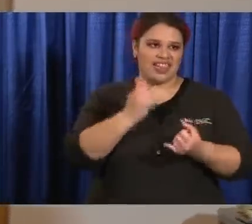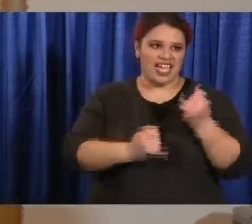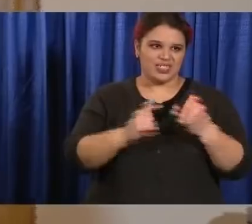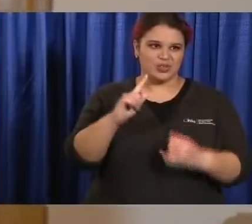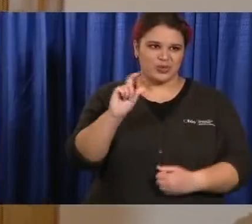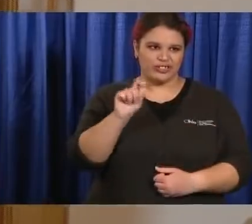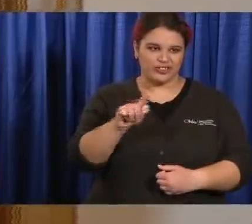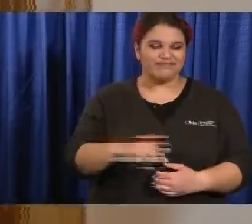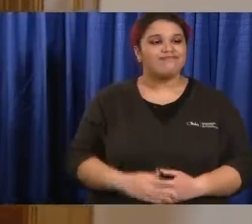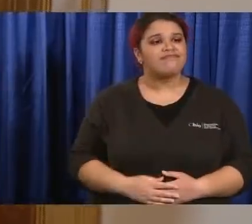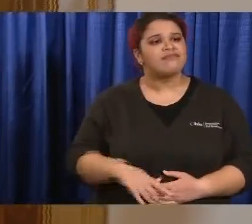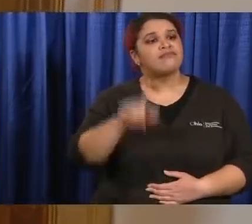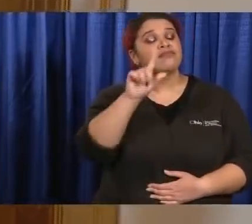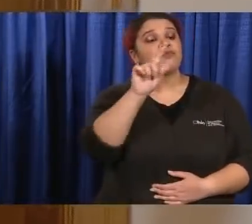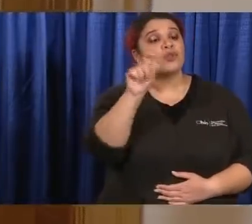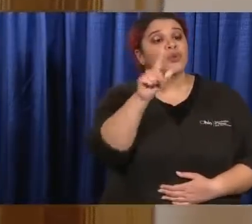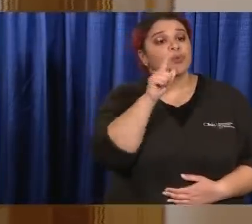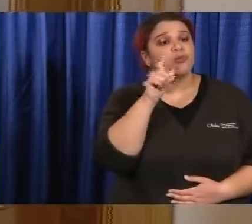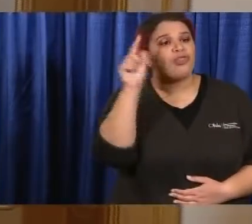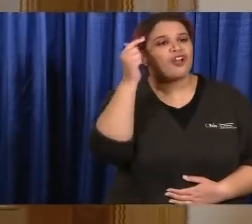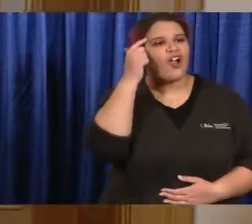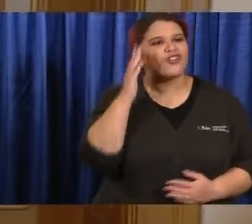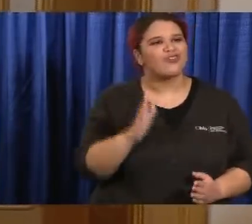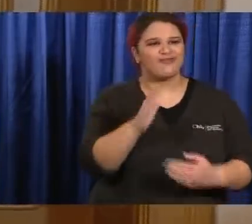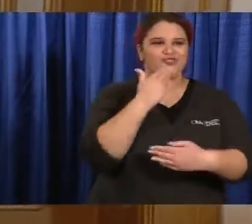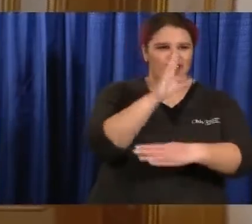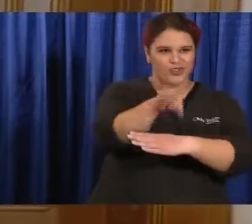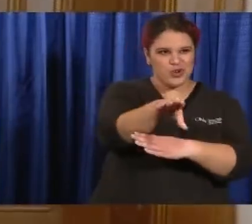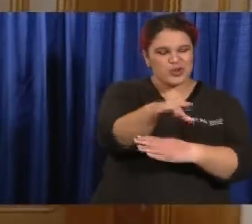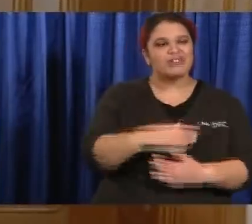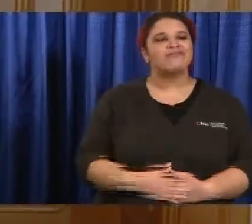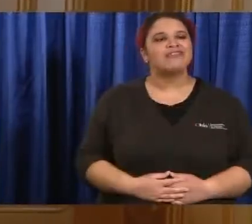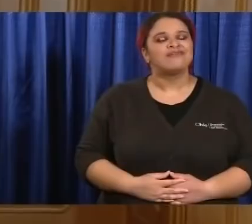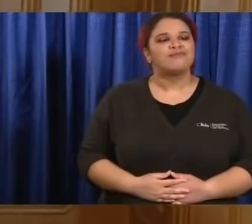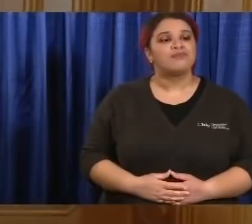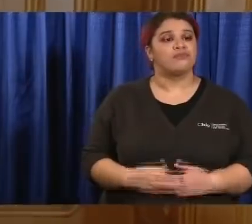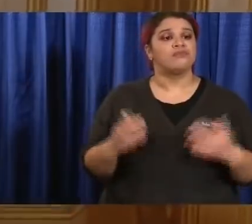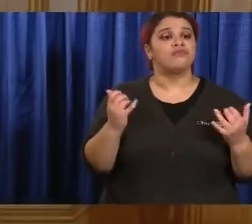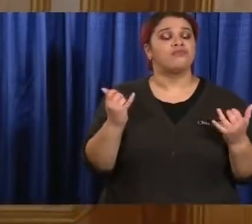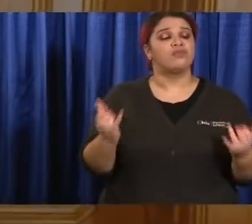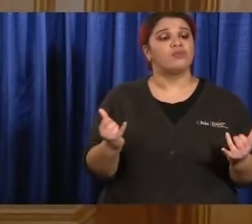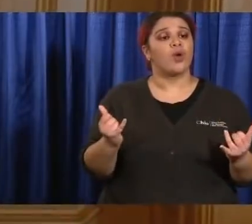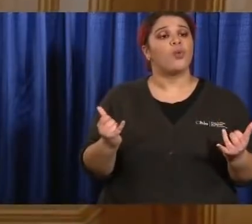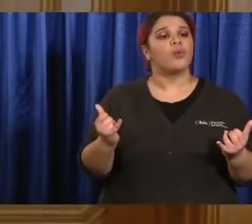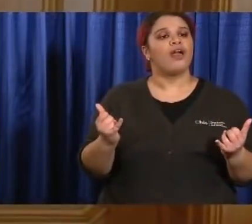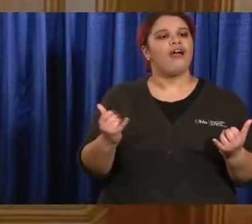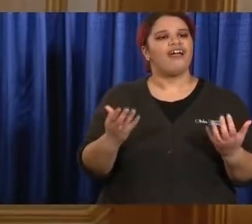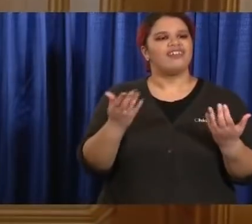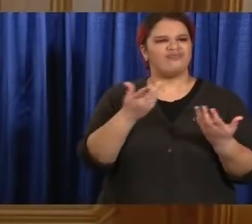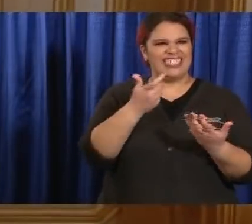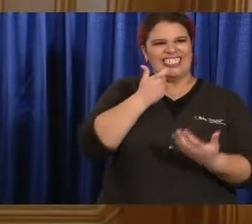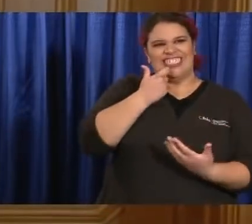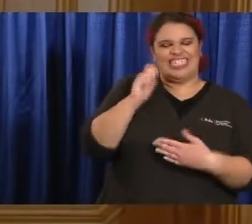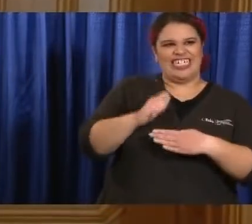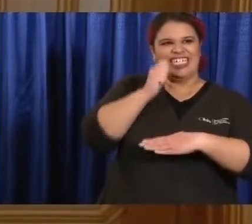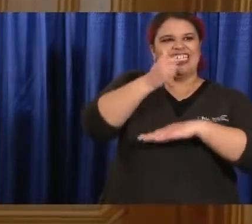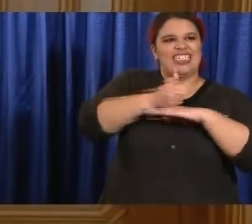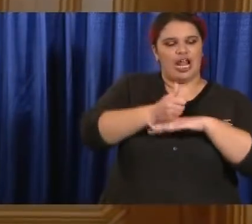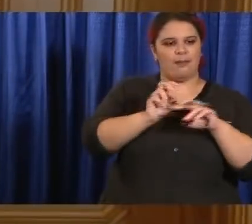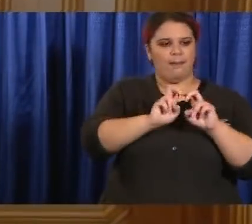Good afternoon, Governor. Afternoon. Under your new dispute resolution process